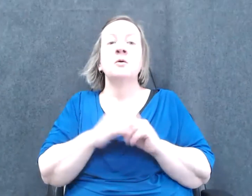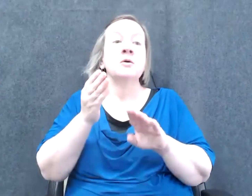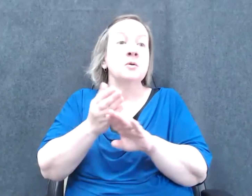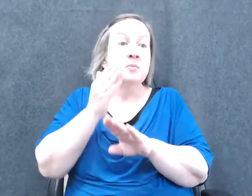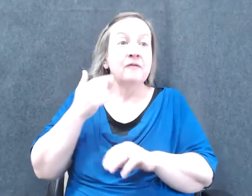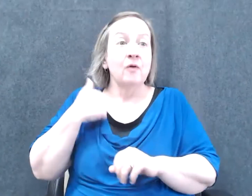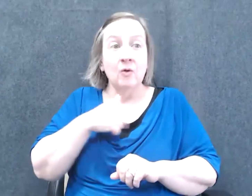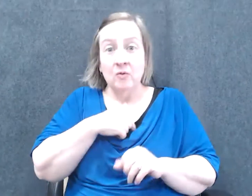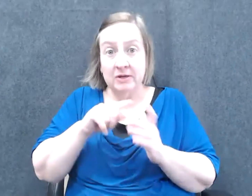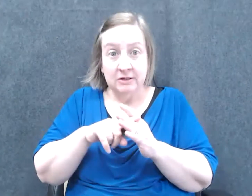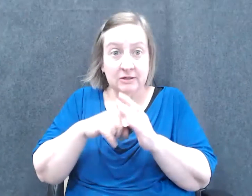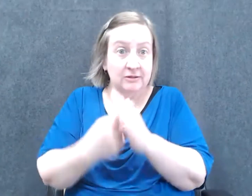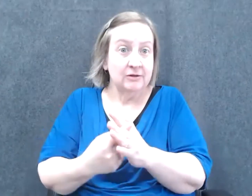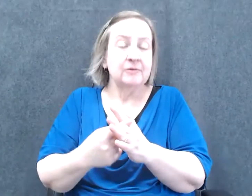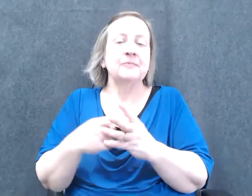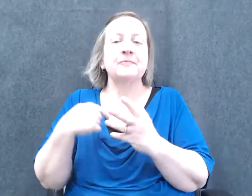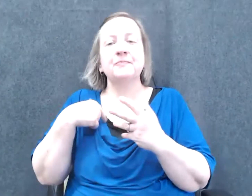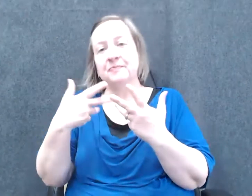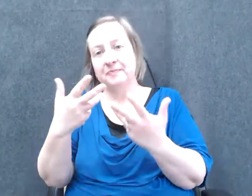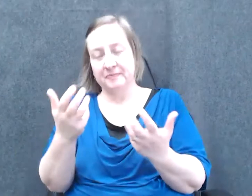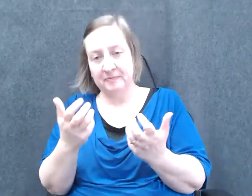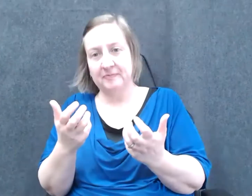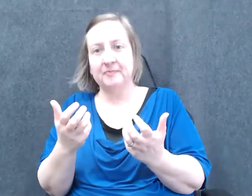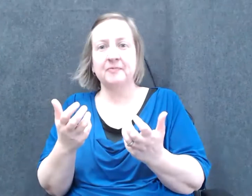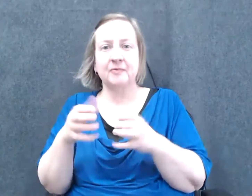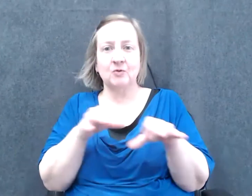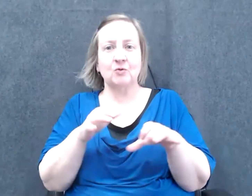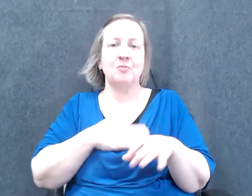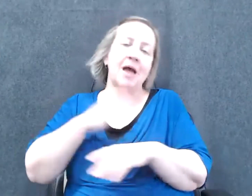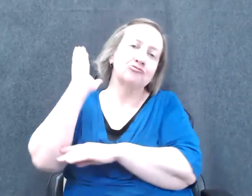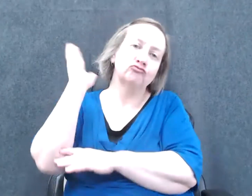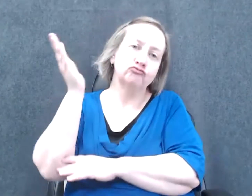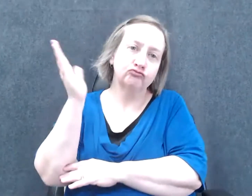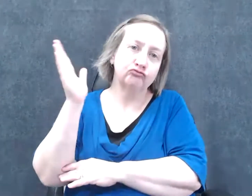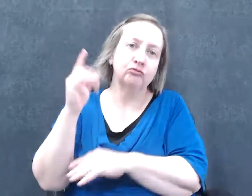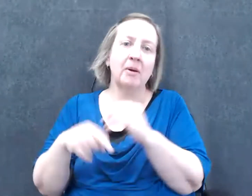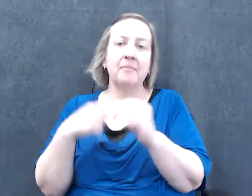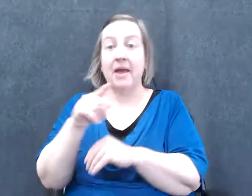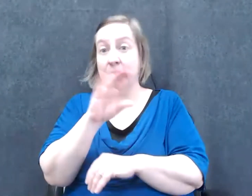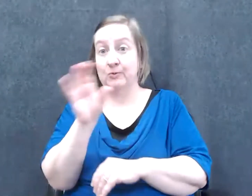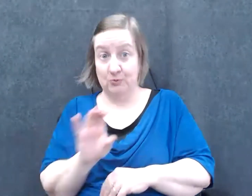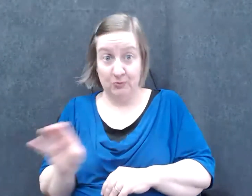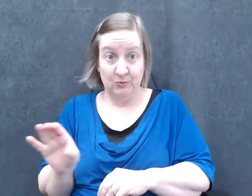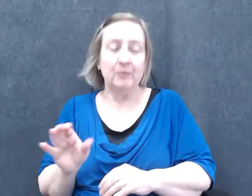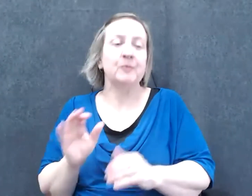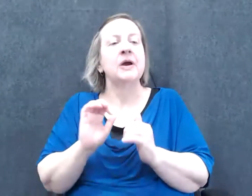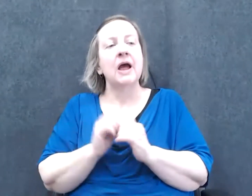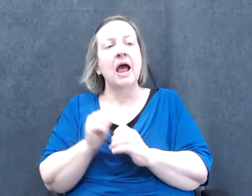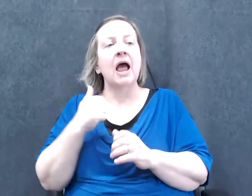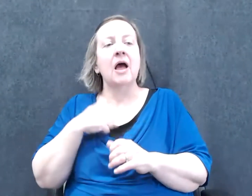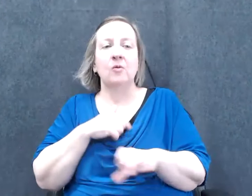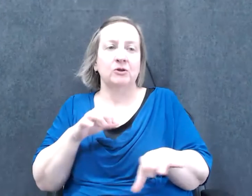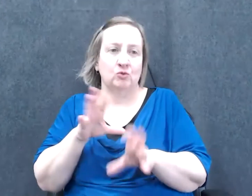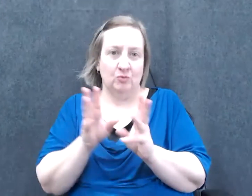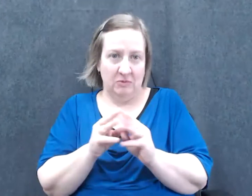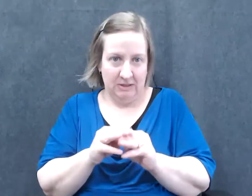we get started, I just want to do my spiel about the Zoom and how we do these meetings.